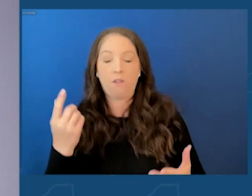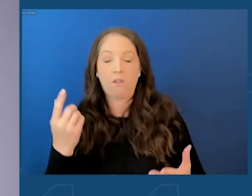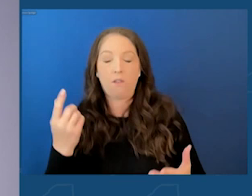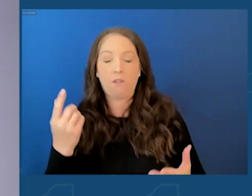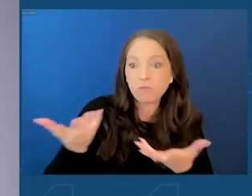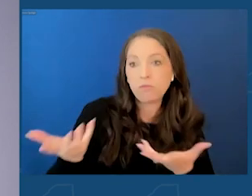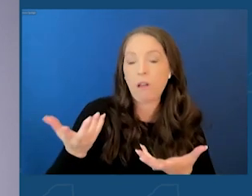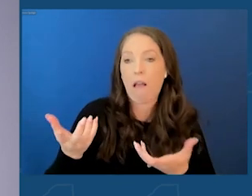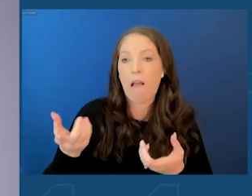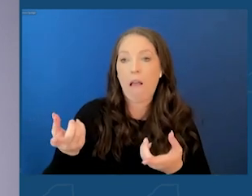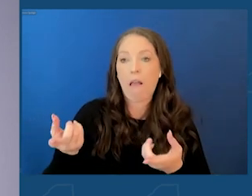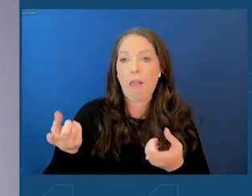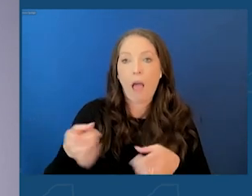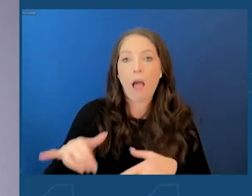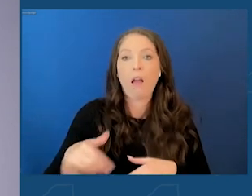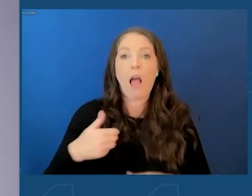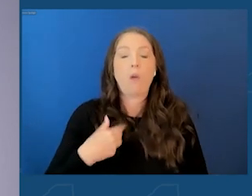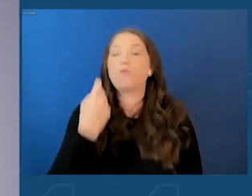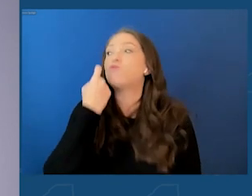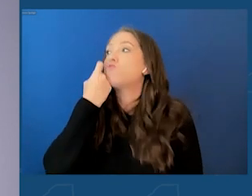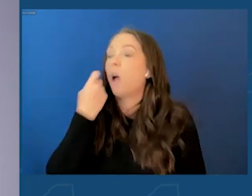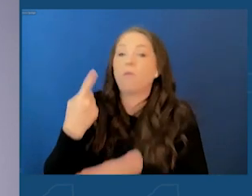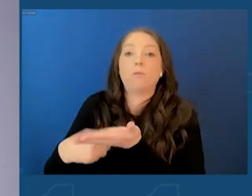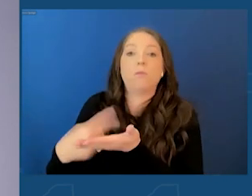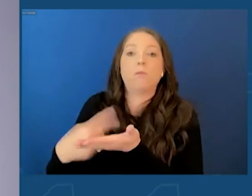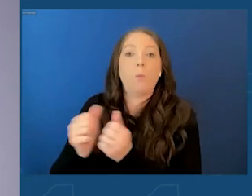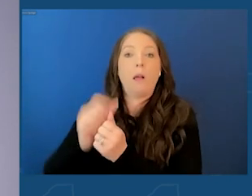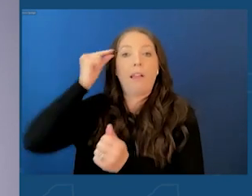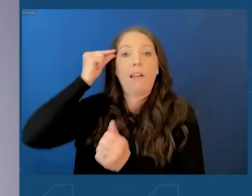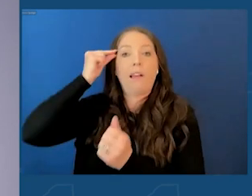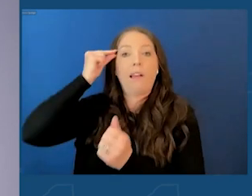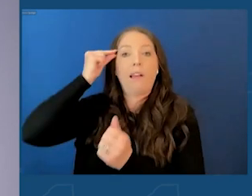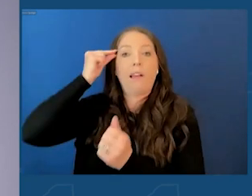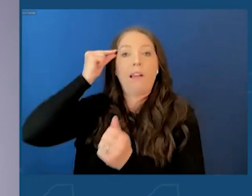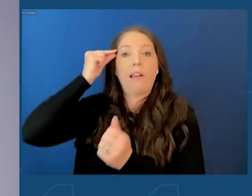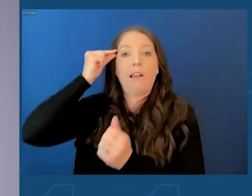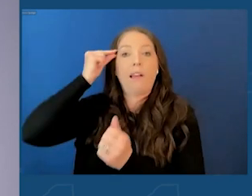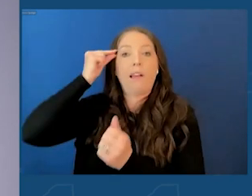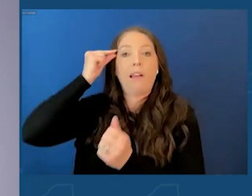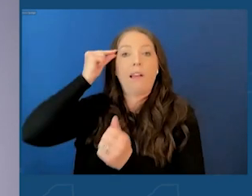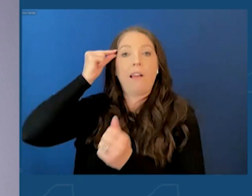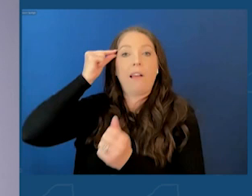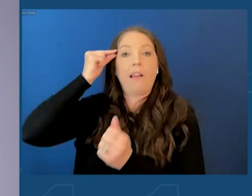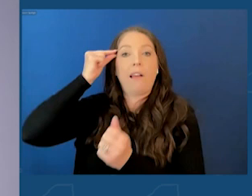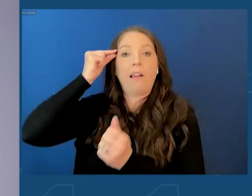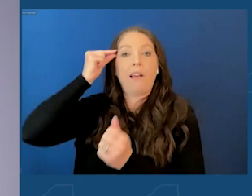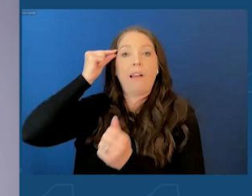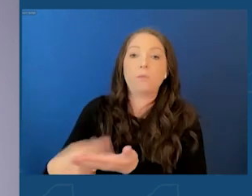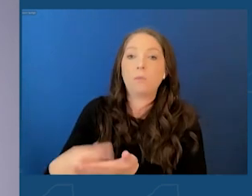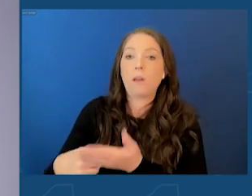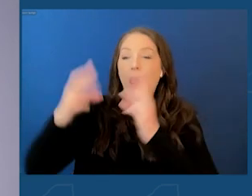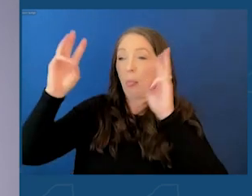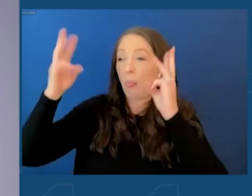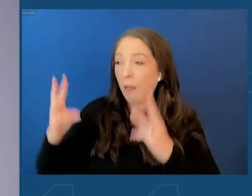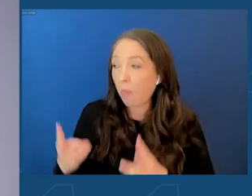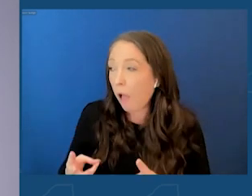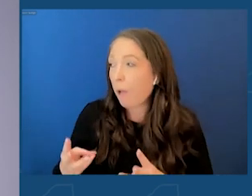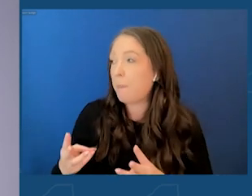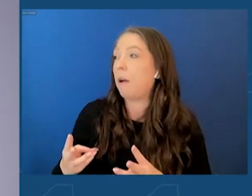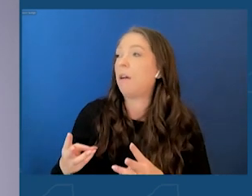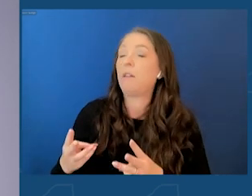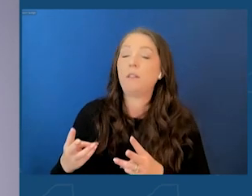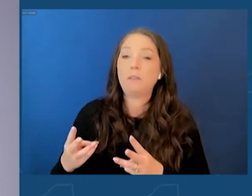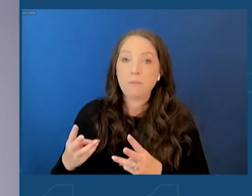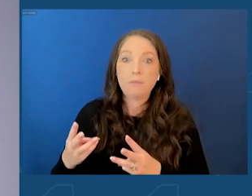about the unprecedented climate effects that destroyed one of his beautiful communities, Maui. And so this is what we